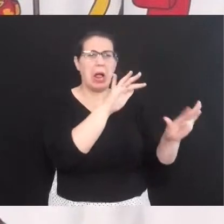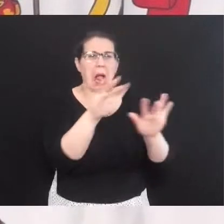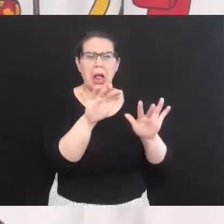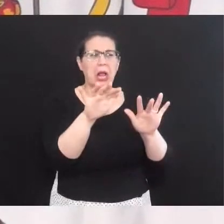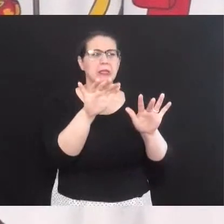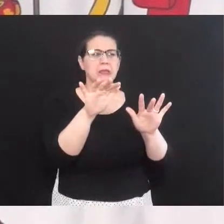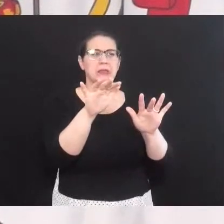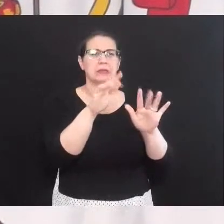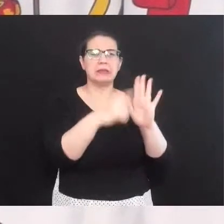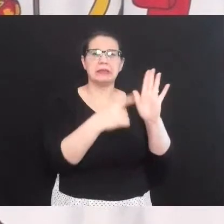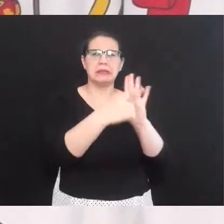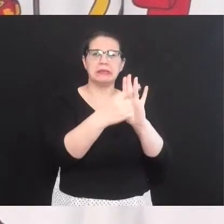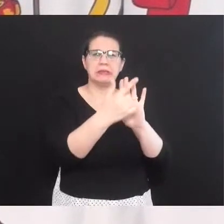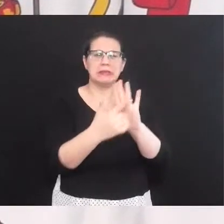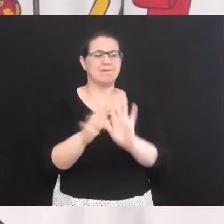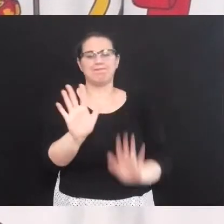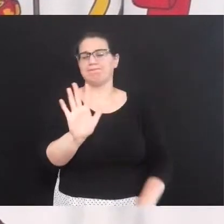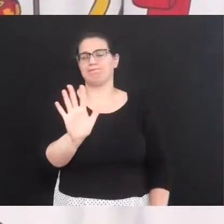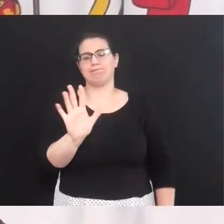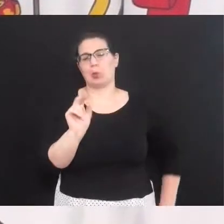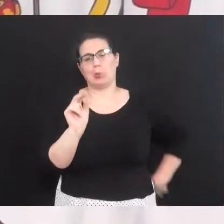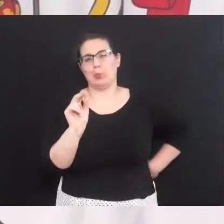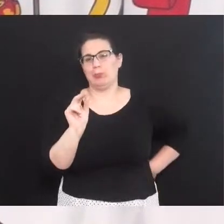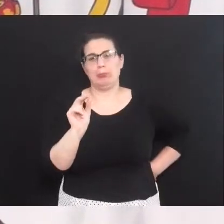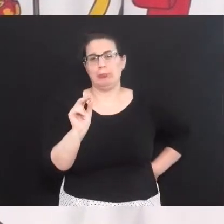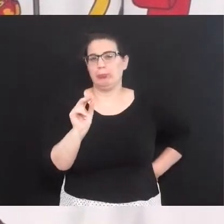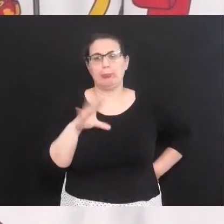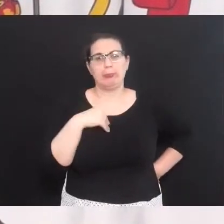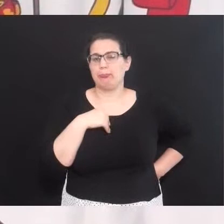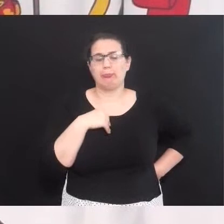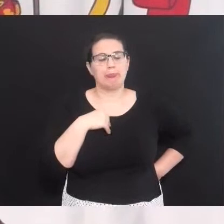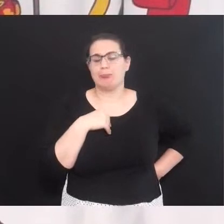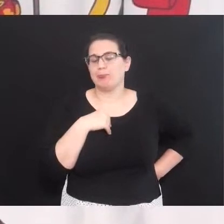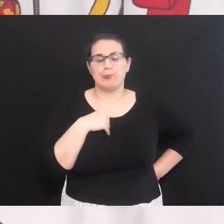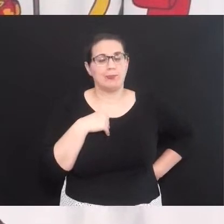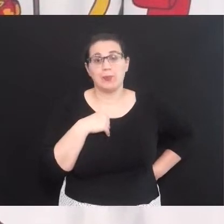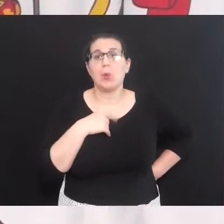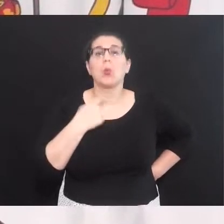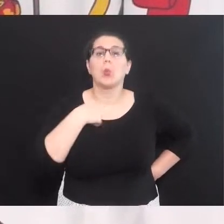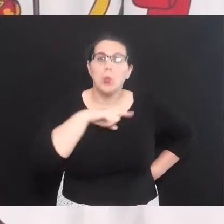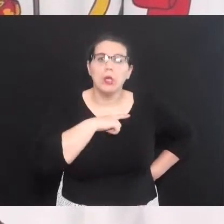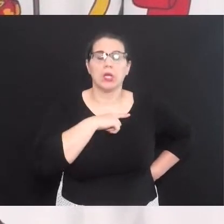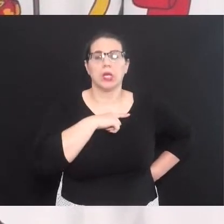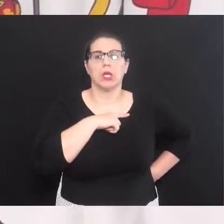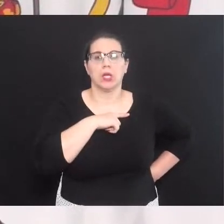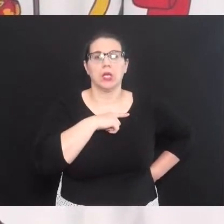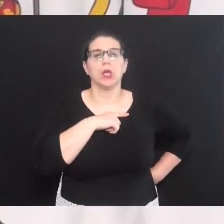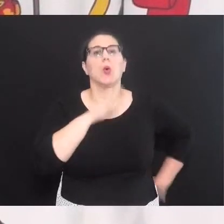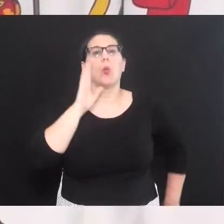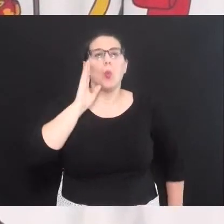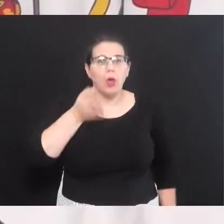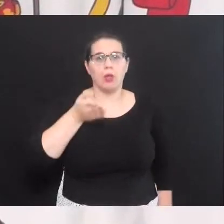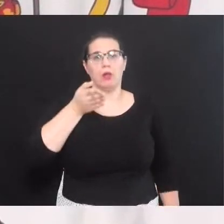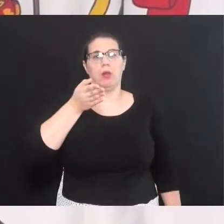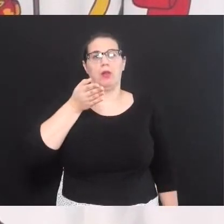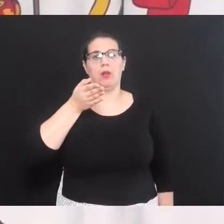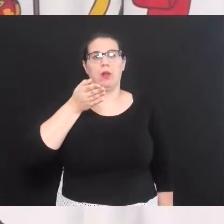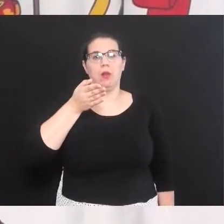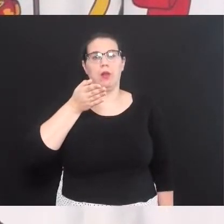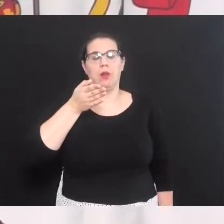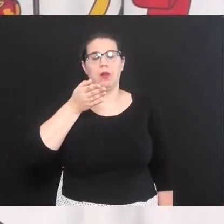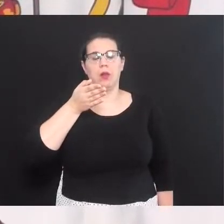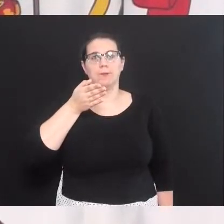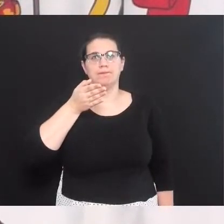You know, no. I think we're going to absolutely, all we're doing